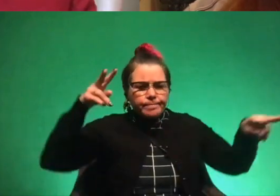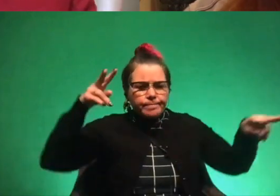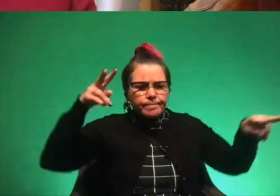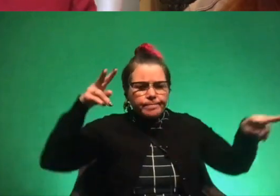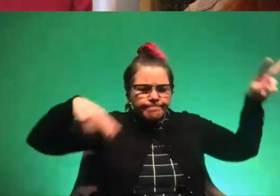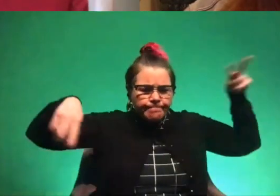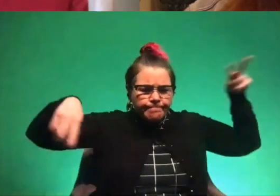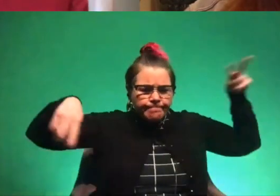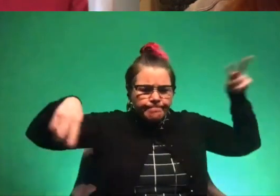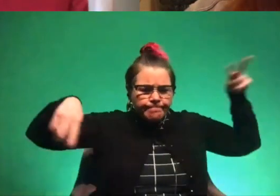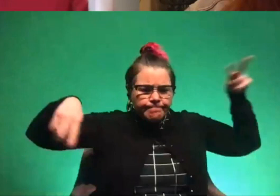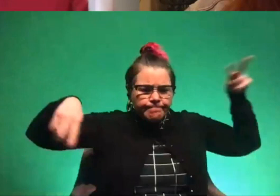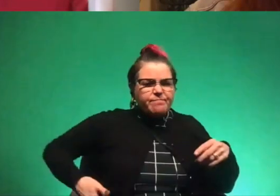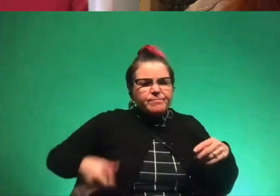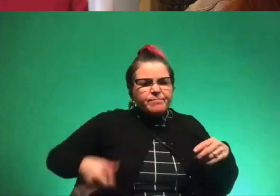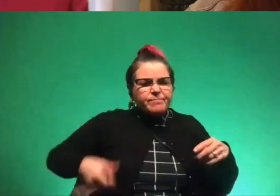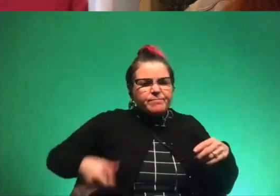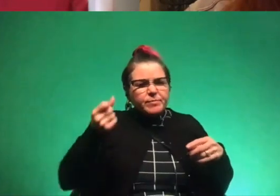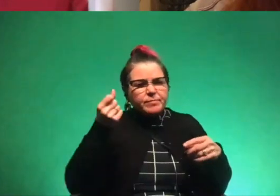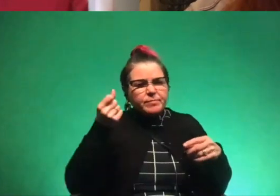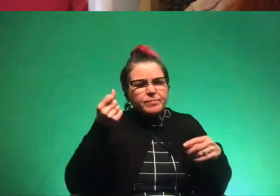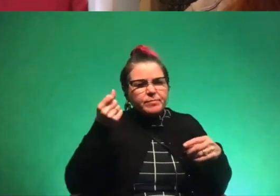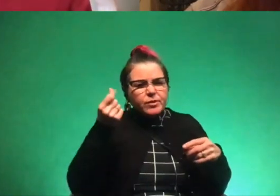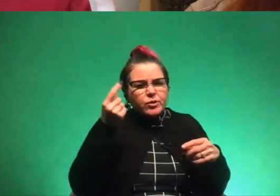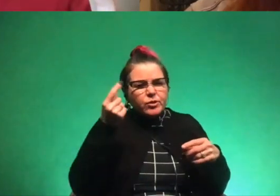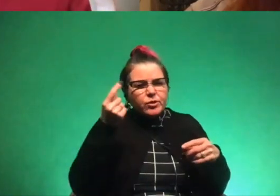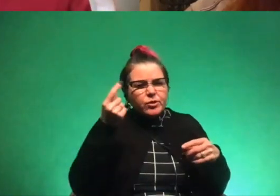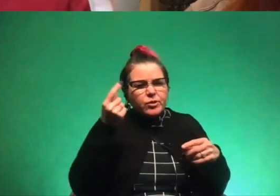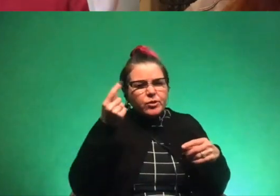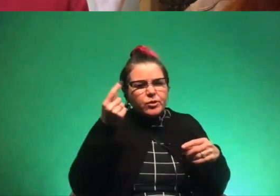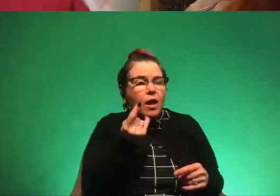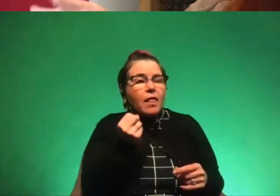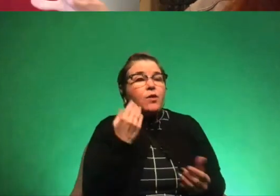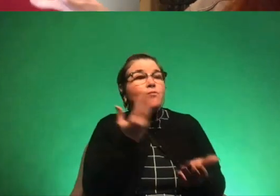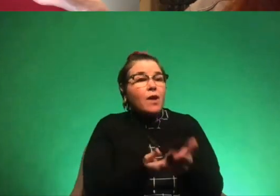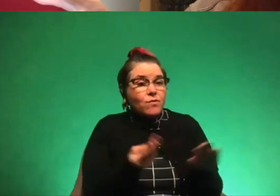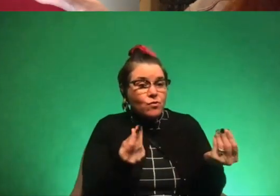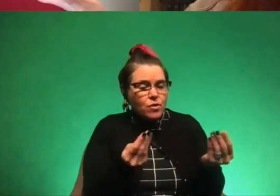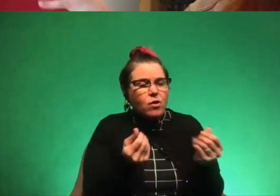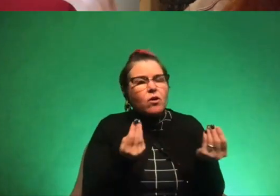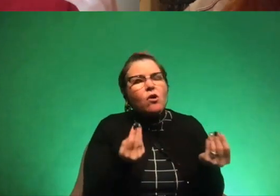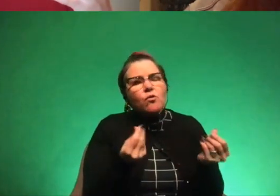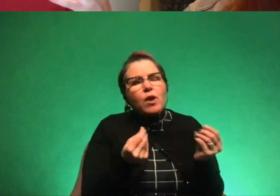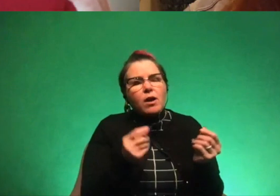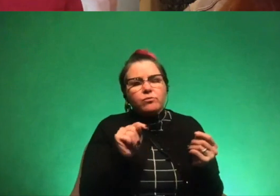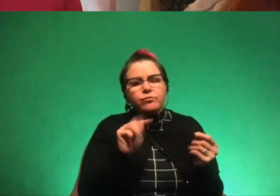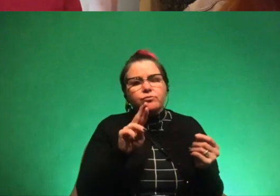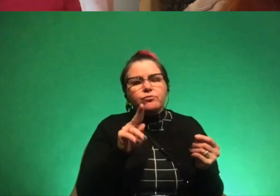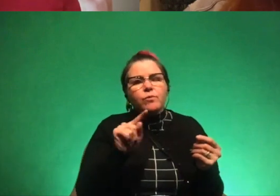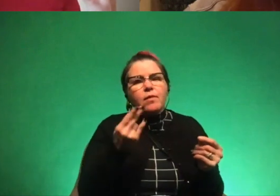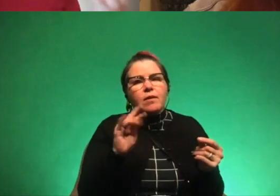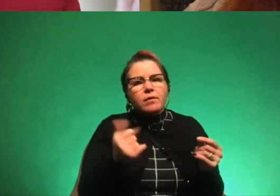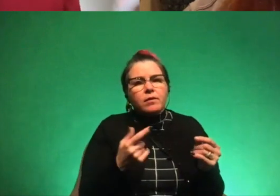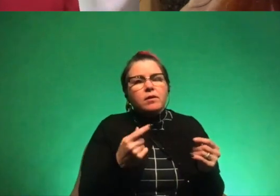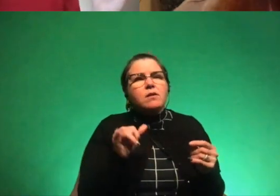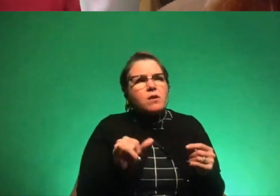get a sense of like, start to guess what we think it will look like. And then when we're on the ground, we call it ground truthing, and it's basically